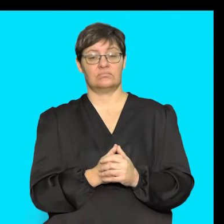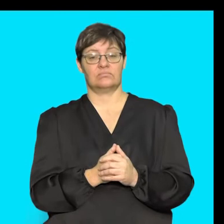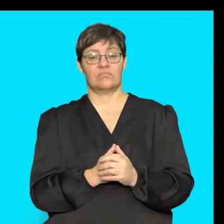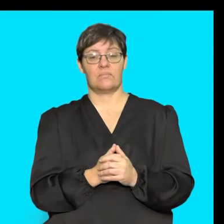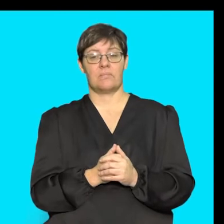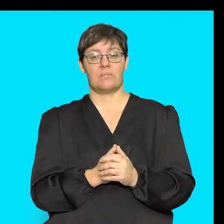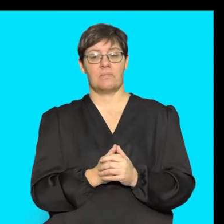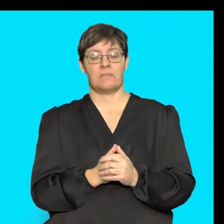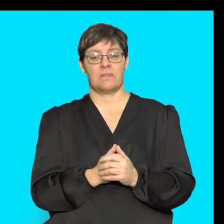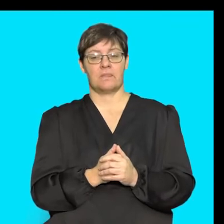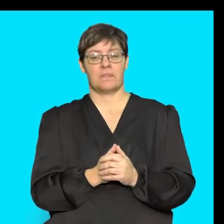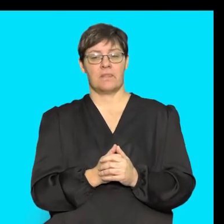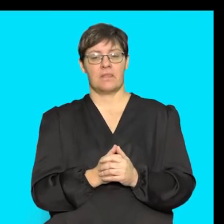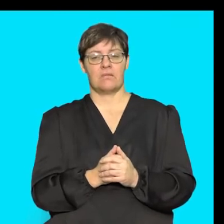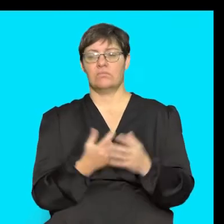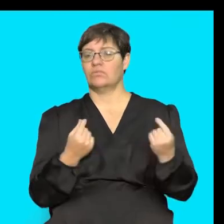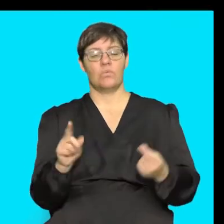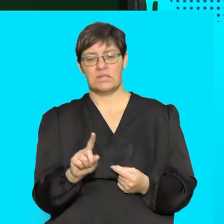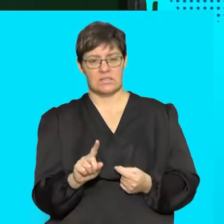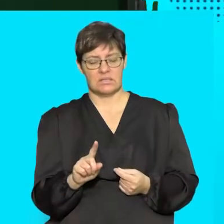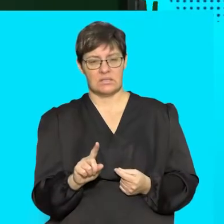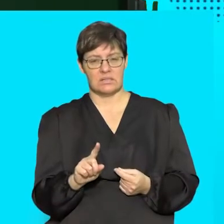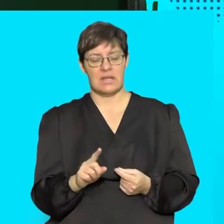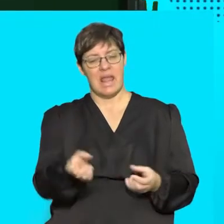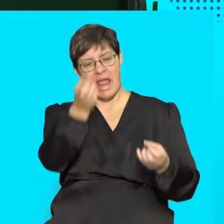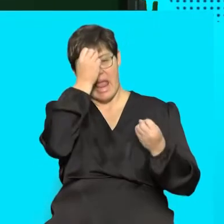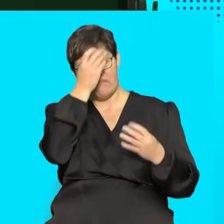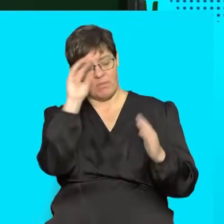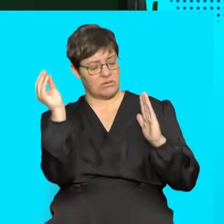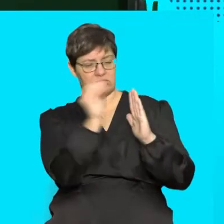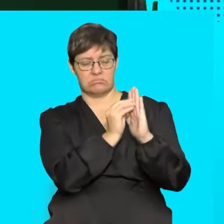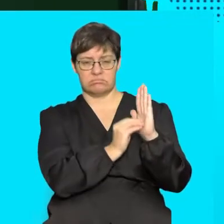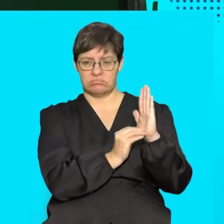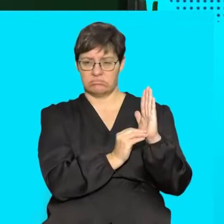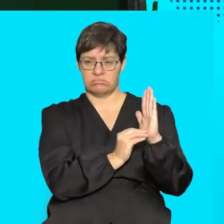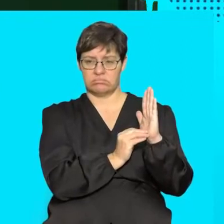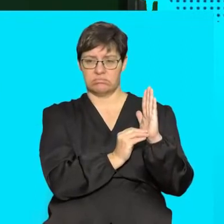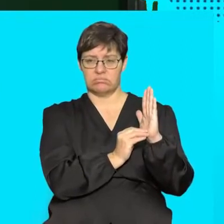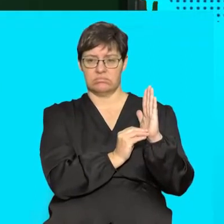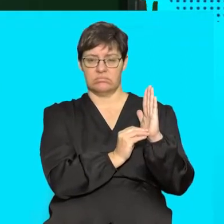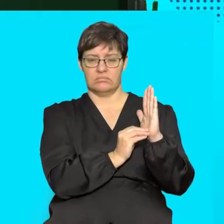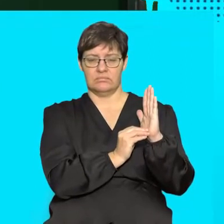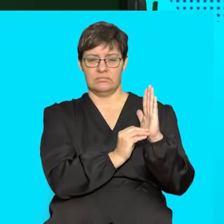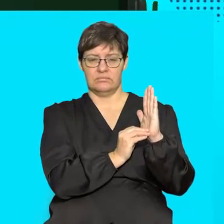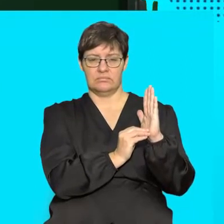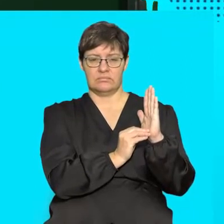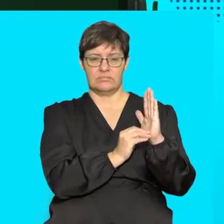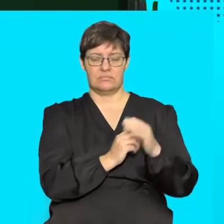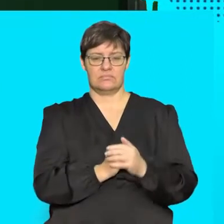Okay. So what did we do there? We just had to put our data. I put in our data.